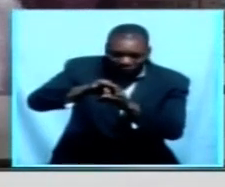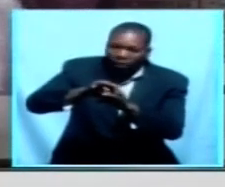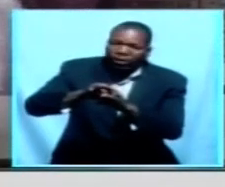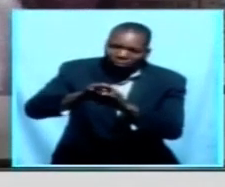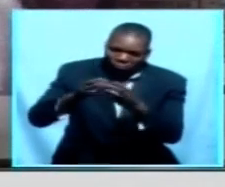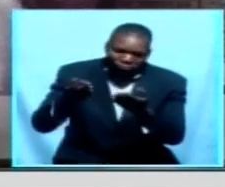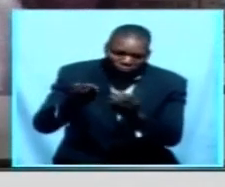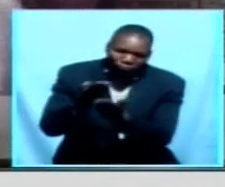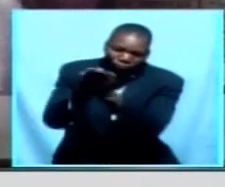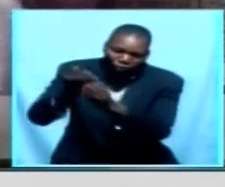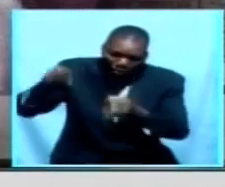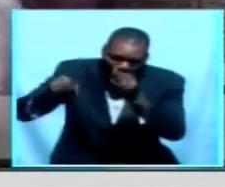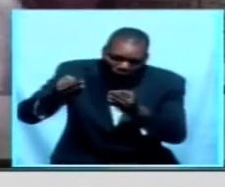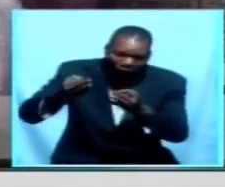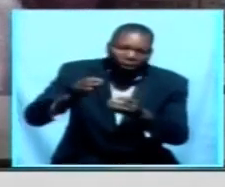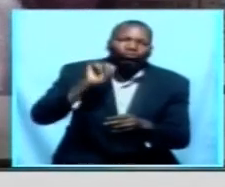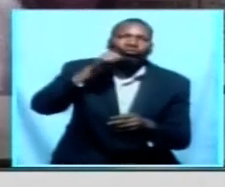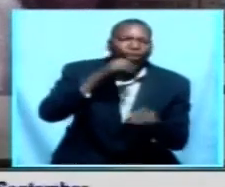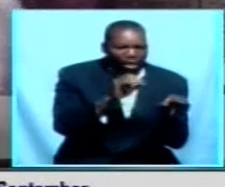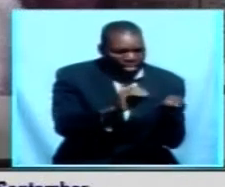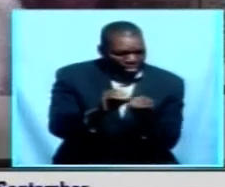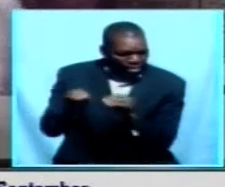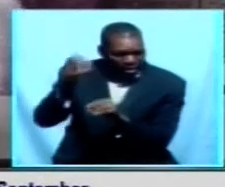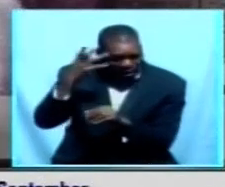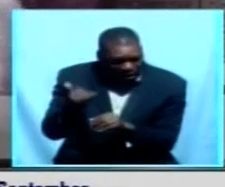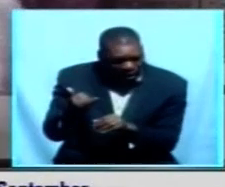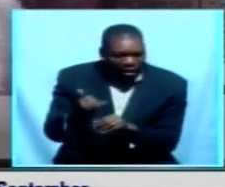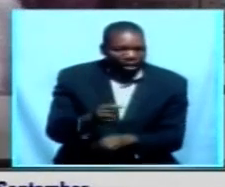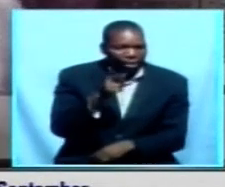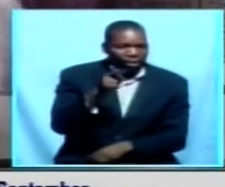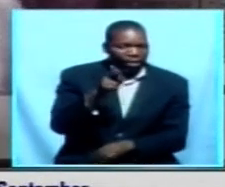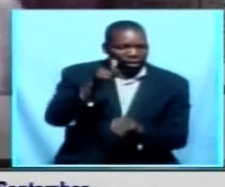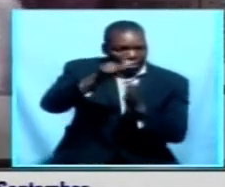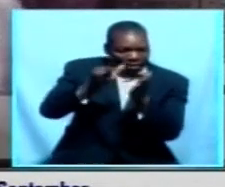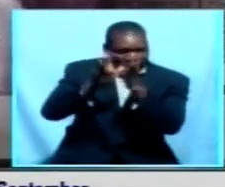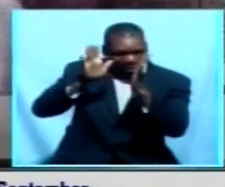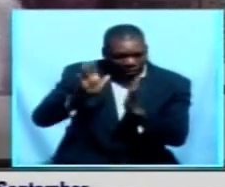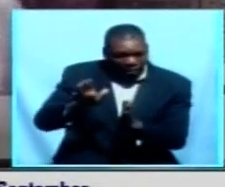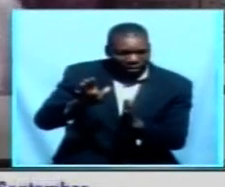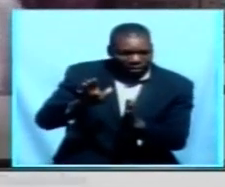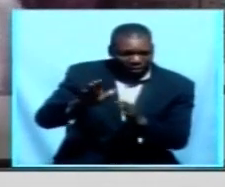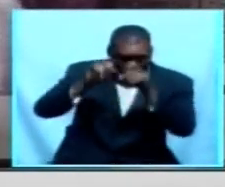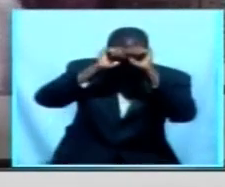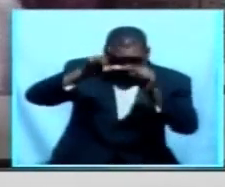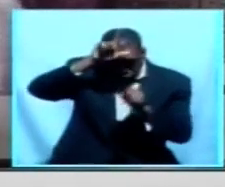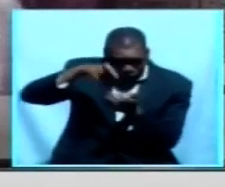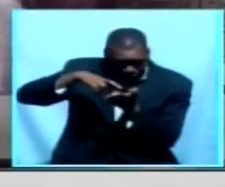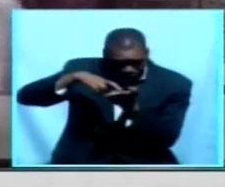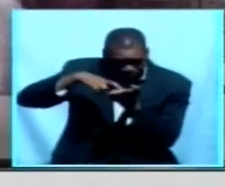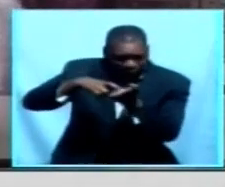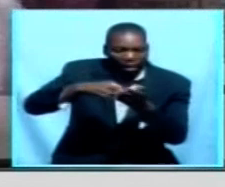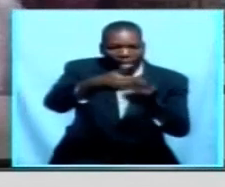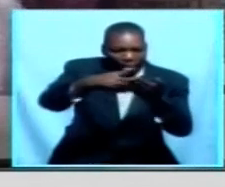to tomorrow. This is because the petitioners have not served the lawyers representing President Lungu documents for